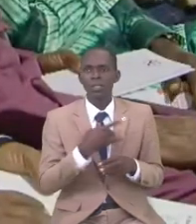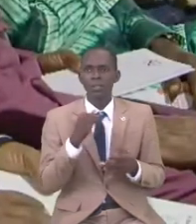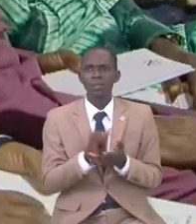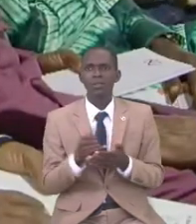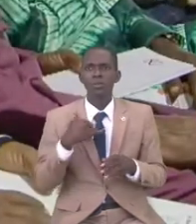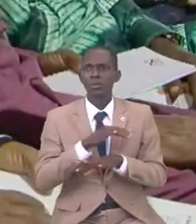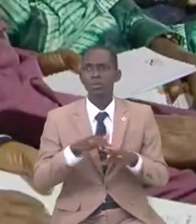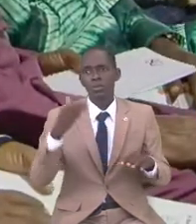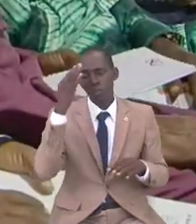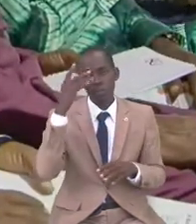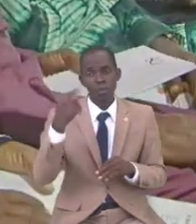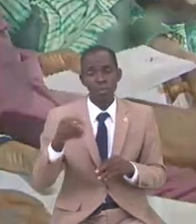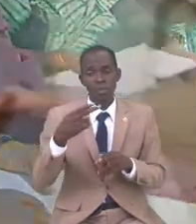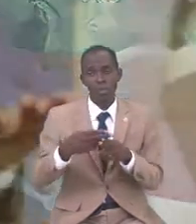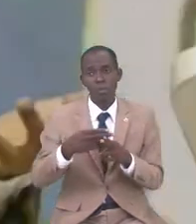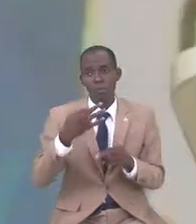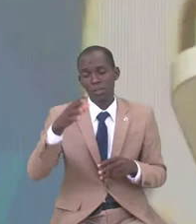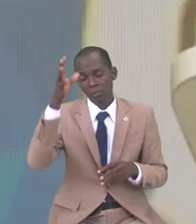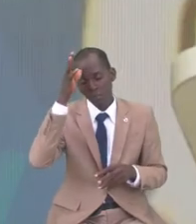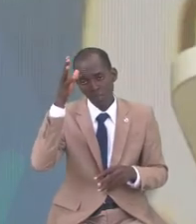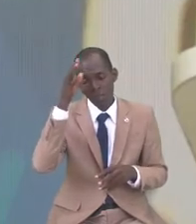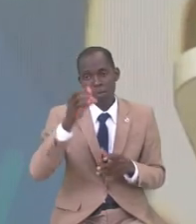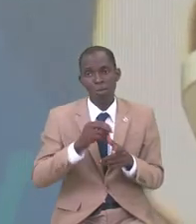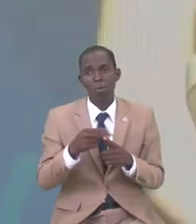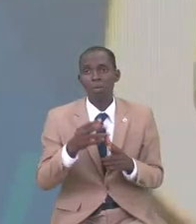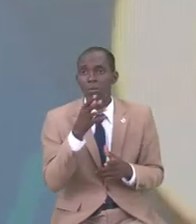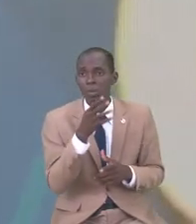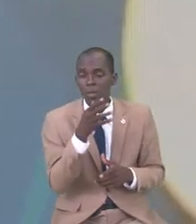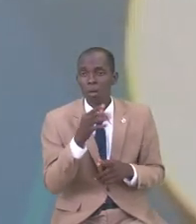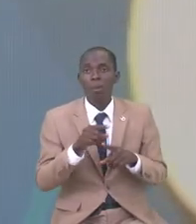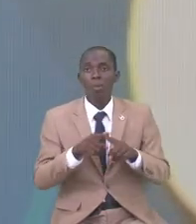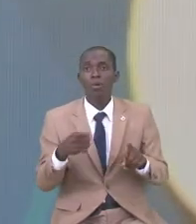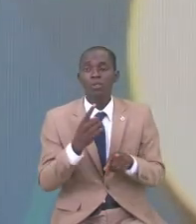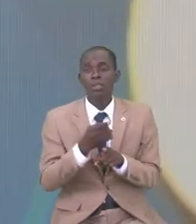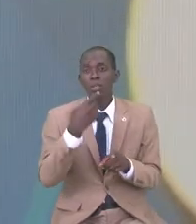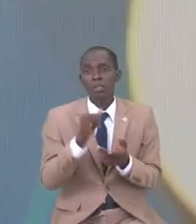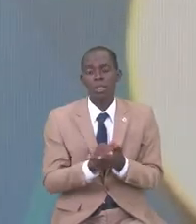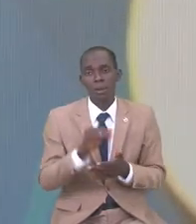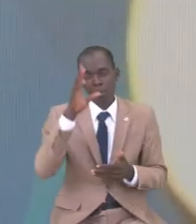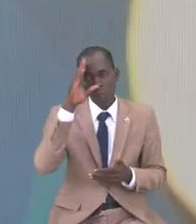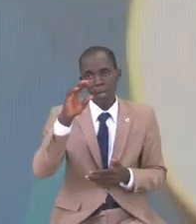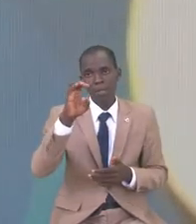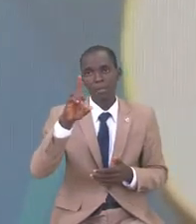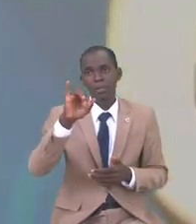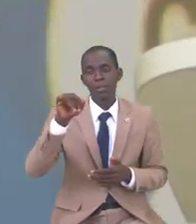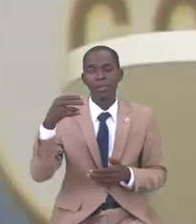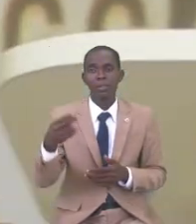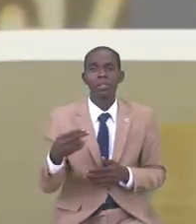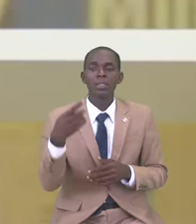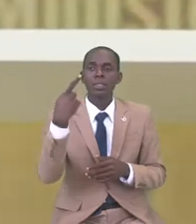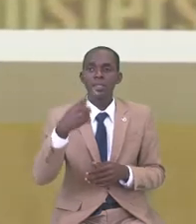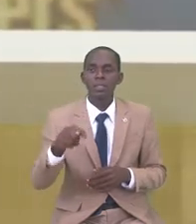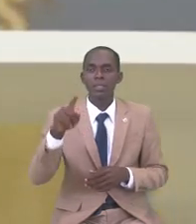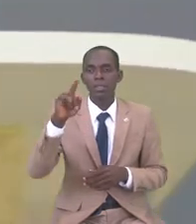of his father, of his mother, of his tribe, anything. It just says, "And Elijah the Tishbite, who